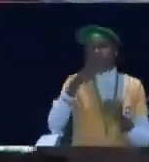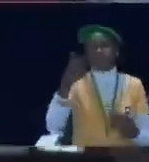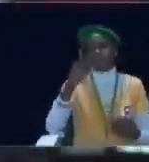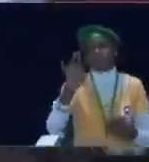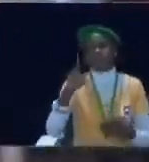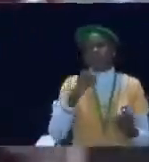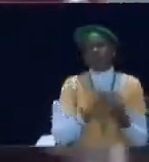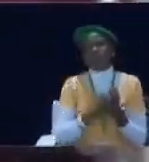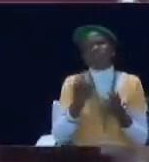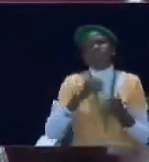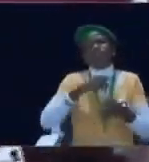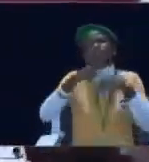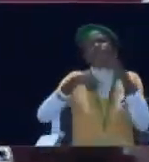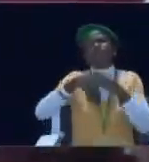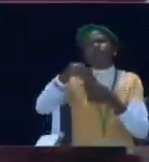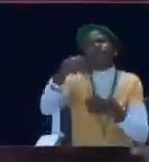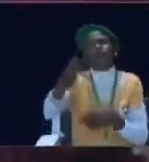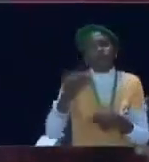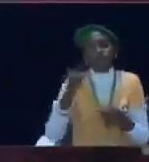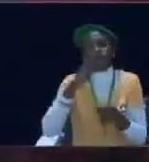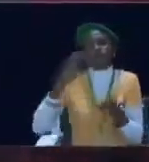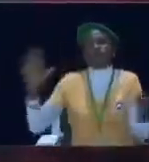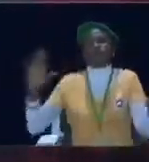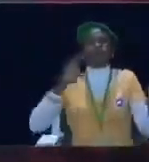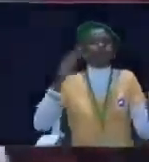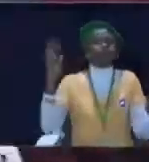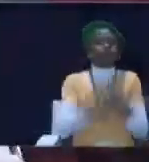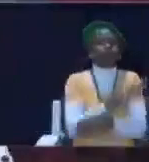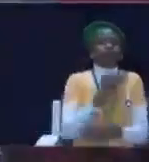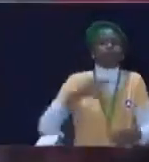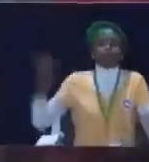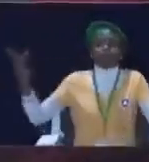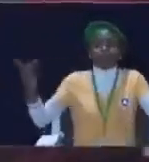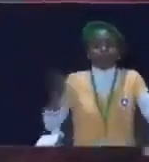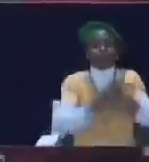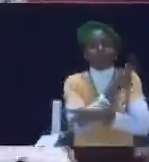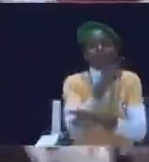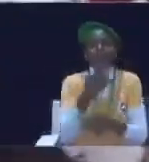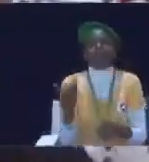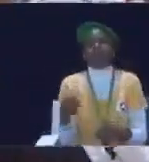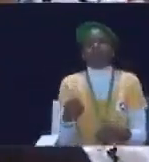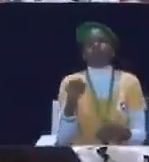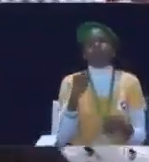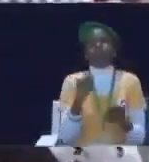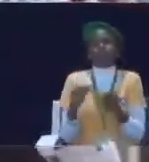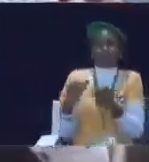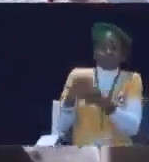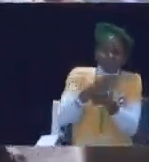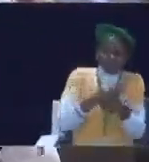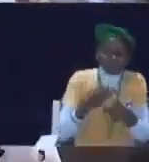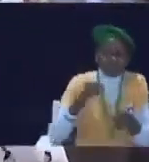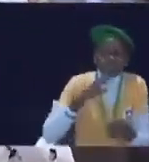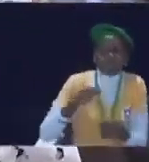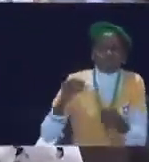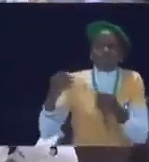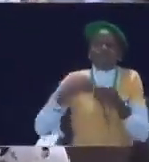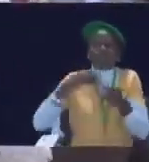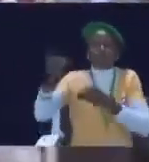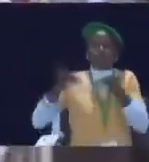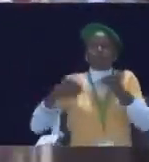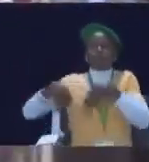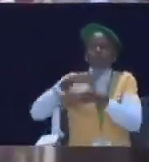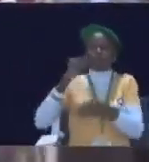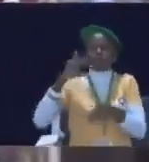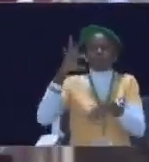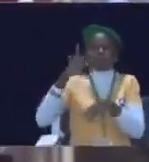said they should go out, they should be fruitful, they should multiply, they should replenish, they should have dominion over the